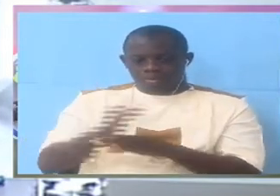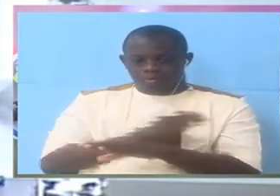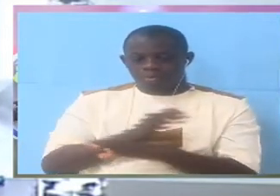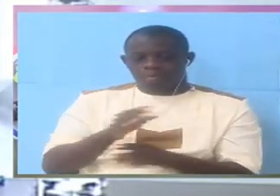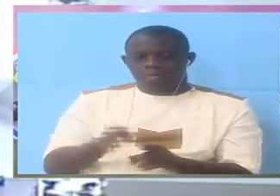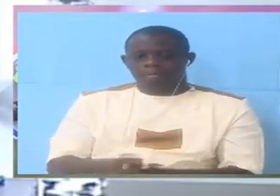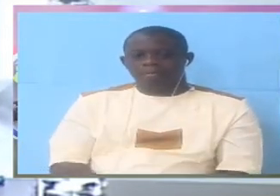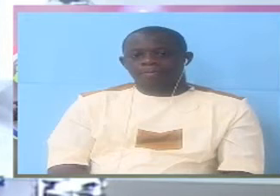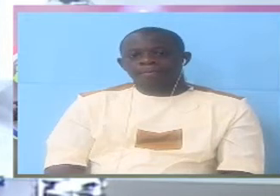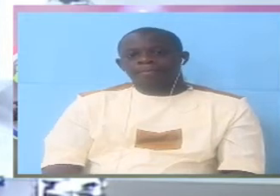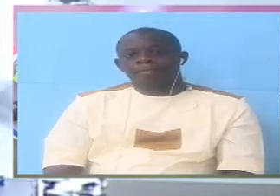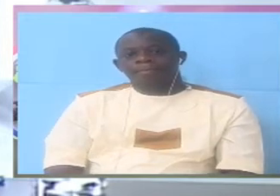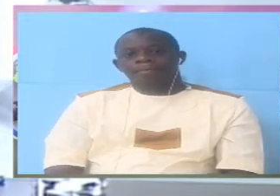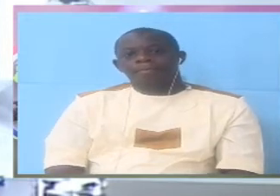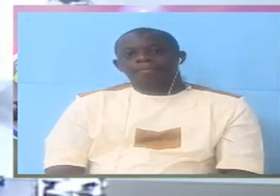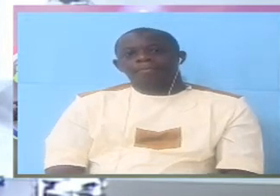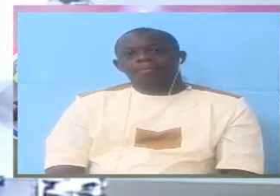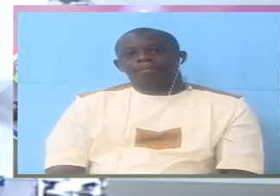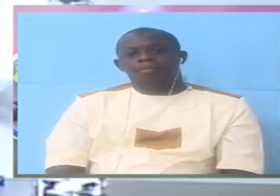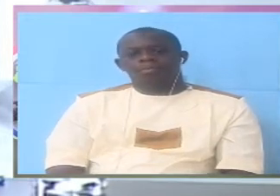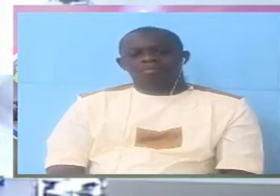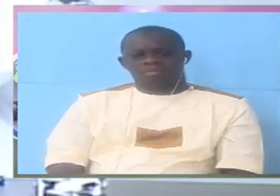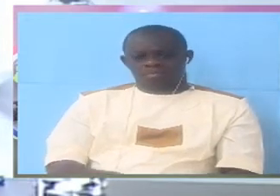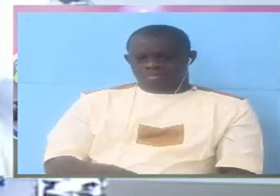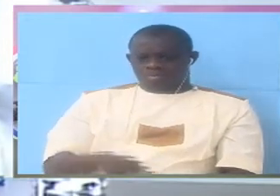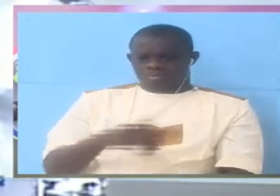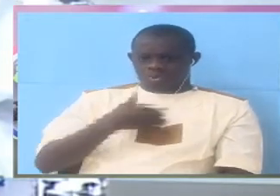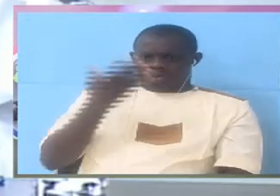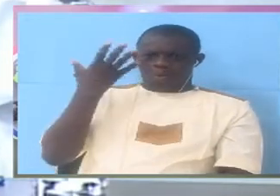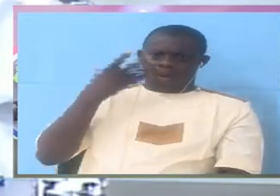When I saw him with Lang said,